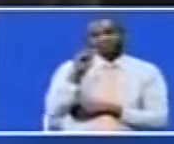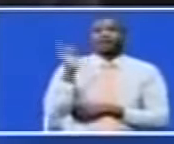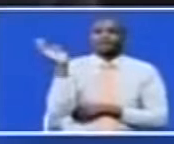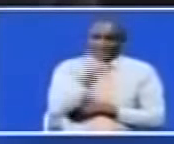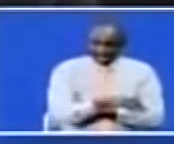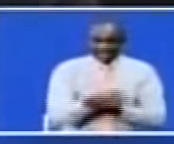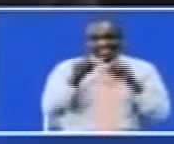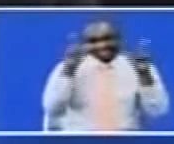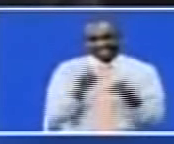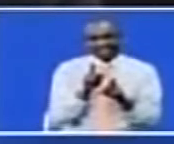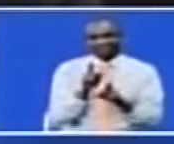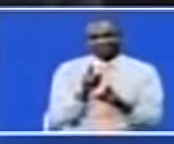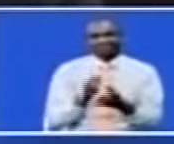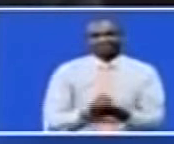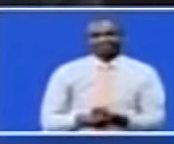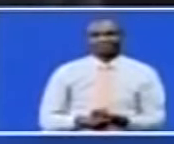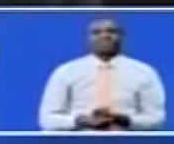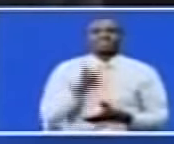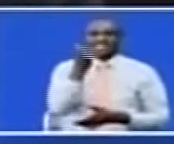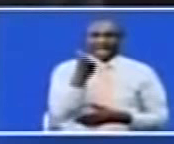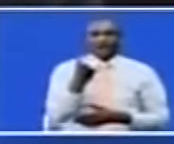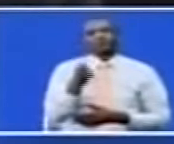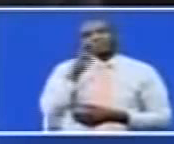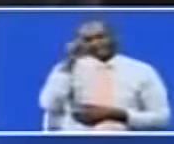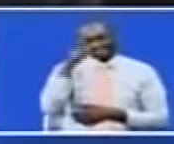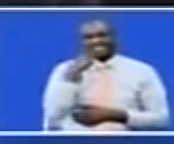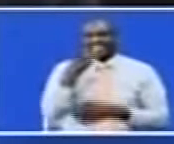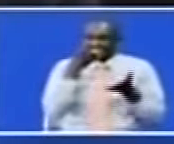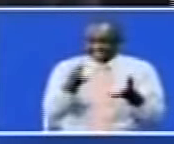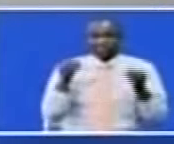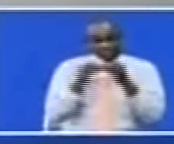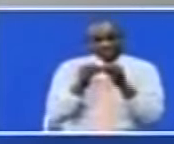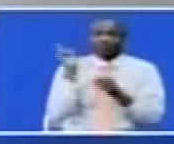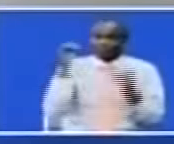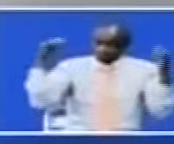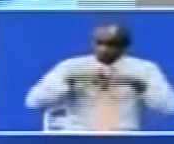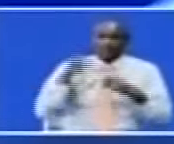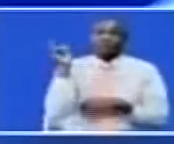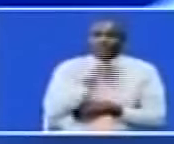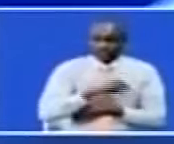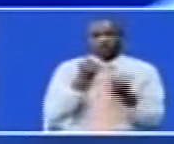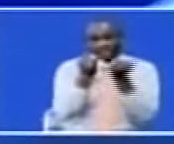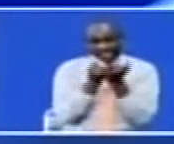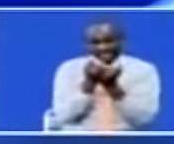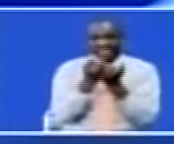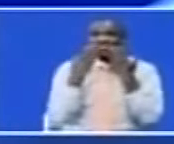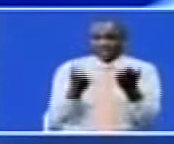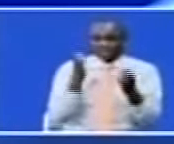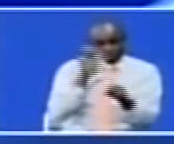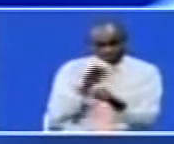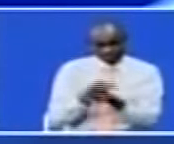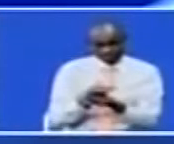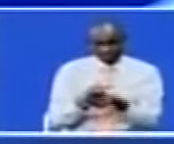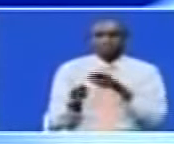in studio, Linda. Mercy Kandia, live from Eldoret, says the forum ends on Saturday. Mercy, thank you so much. Now, an